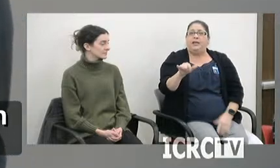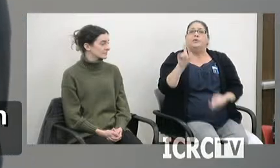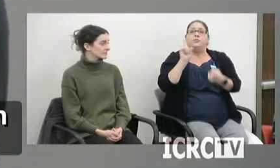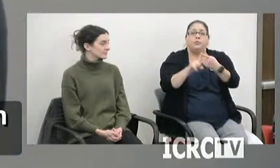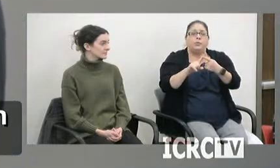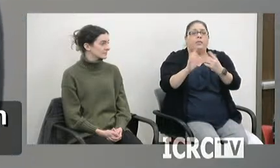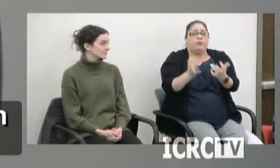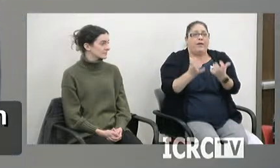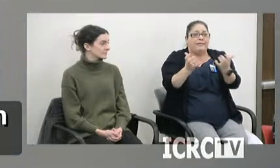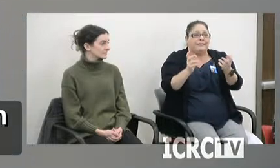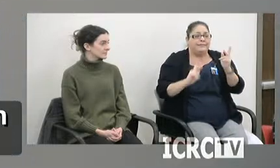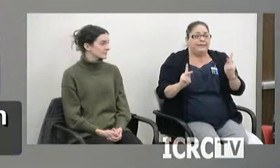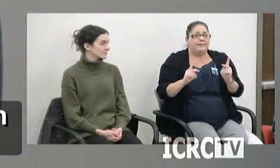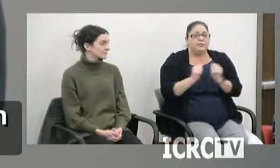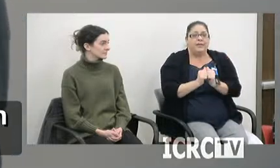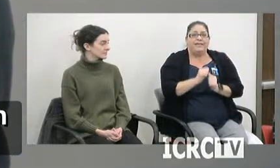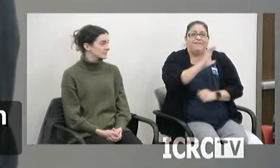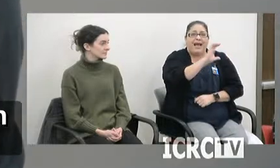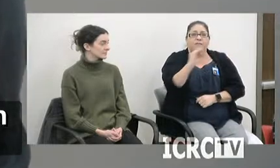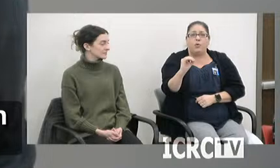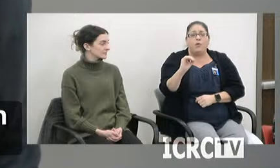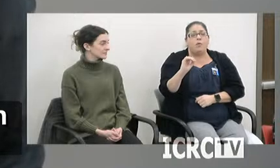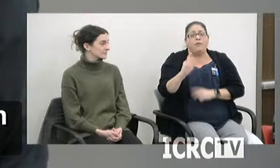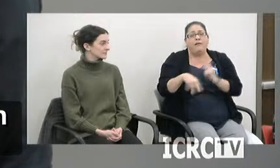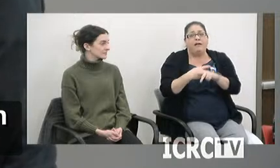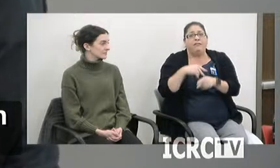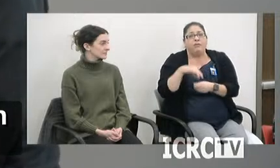with a 5-0 vote.